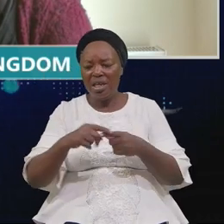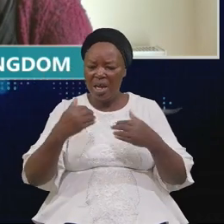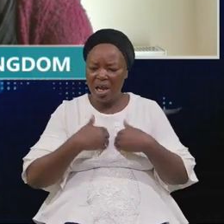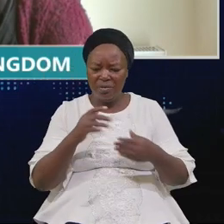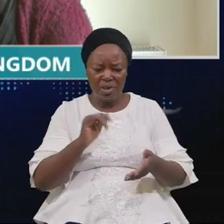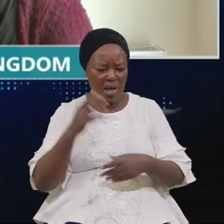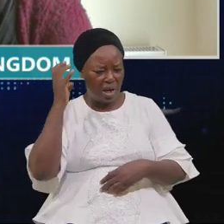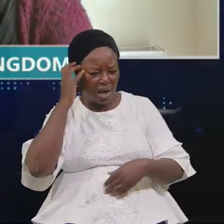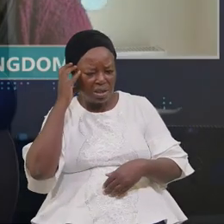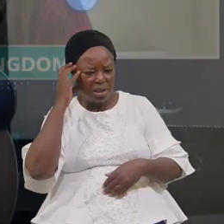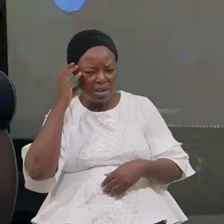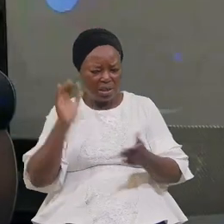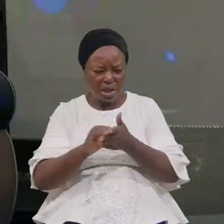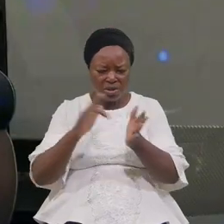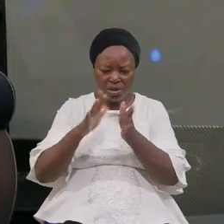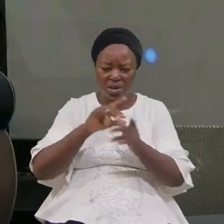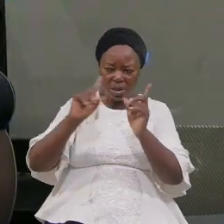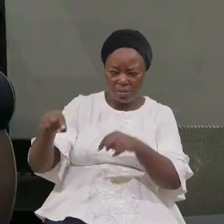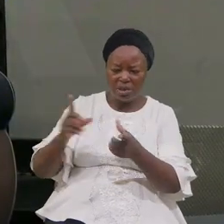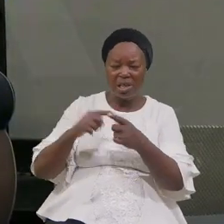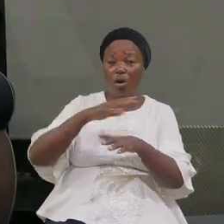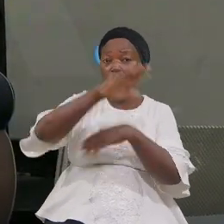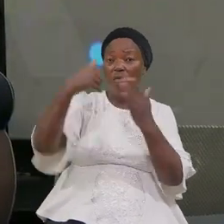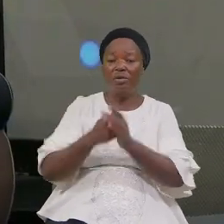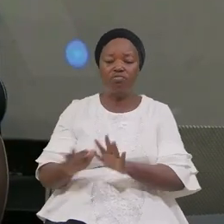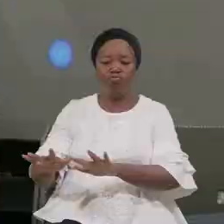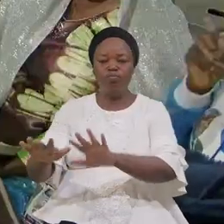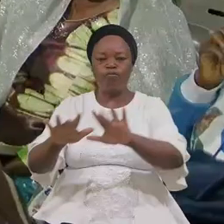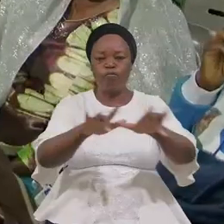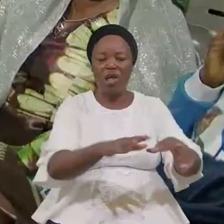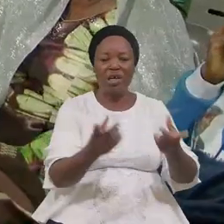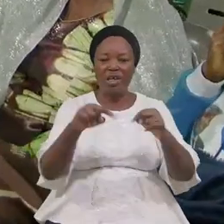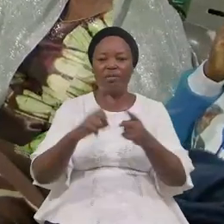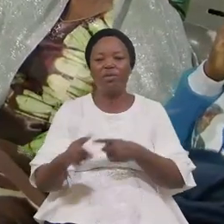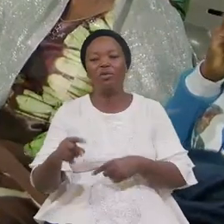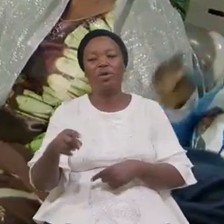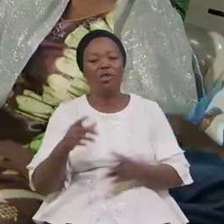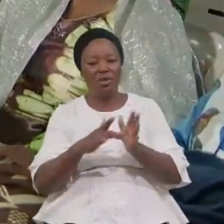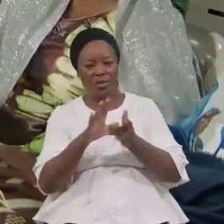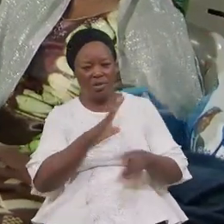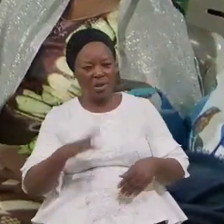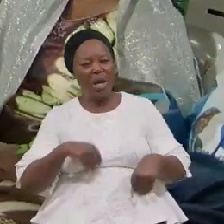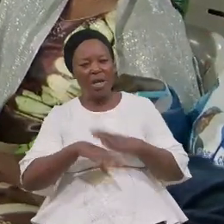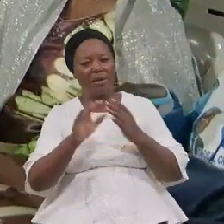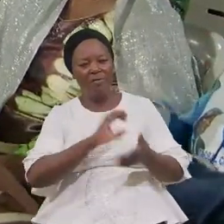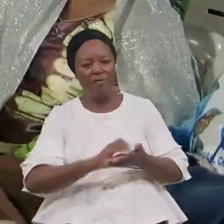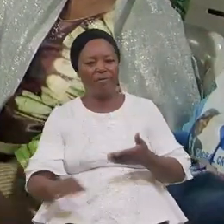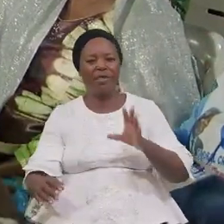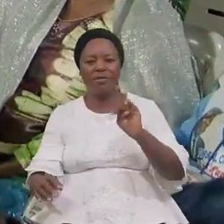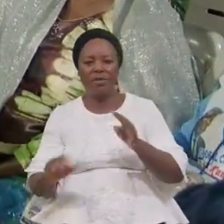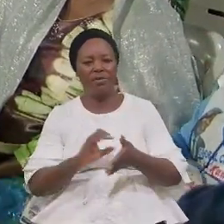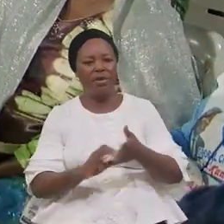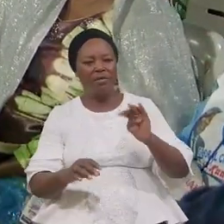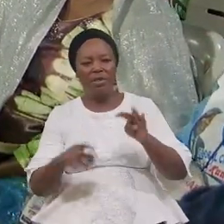from different cities, they came unto him. Look at verse 14. In verse 14, and Jesus